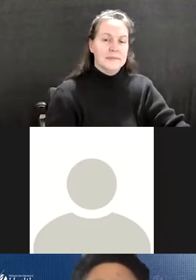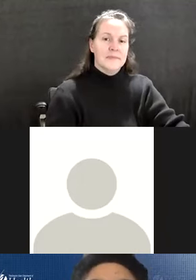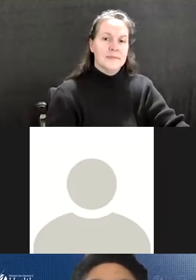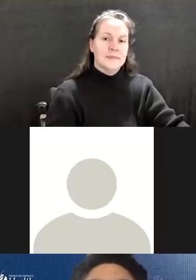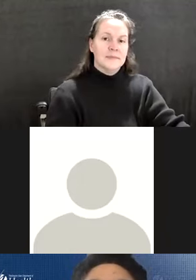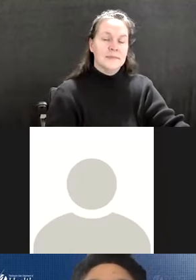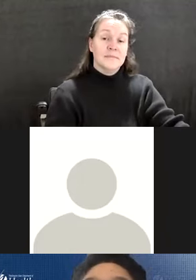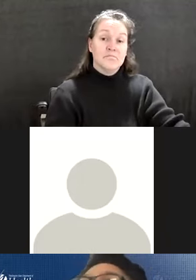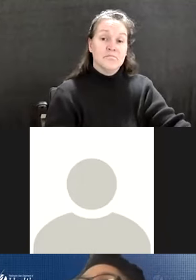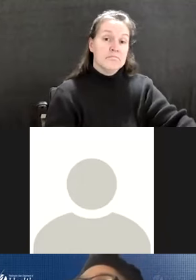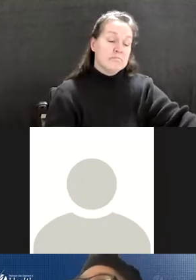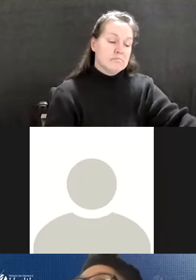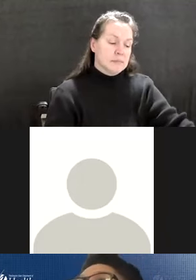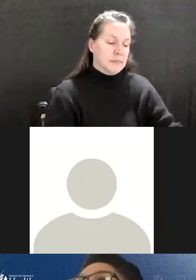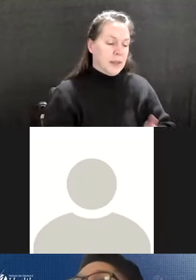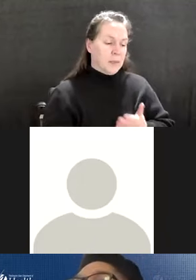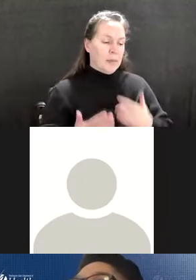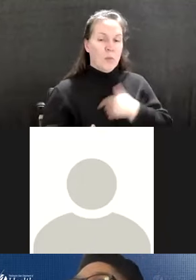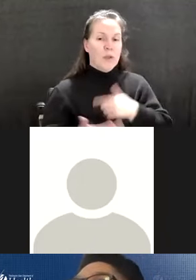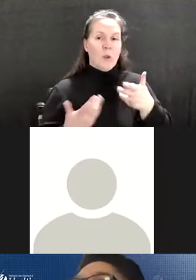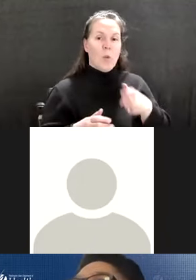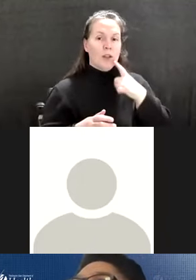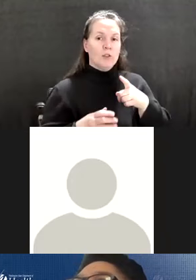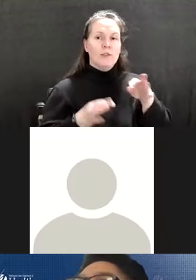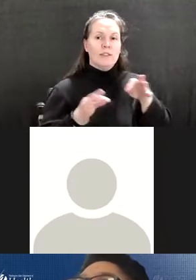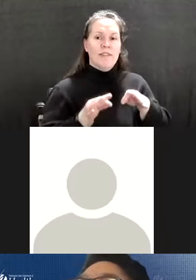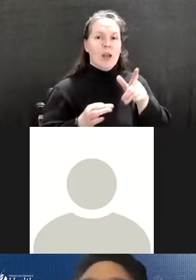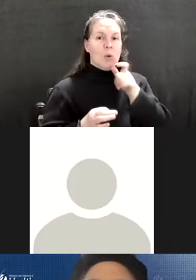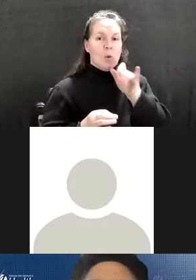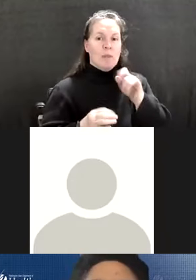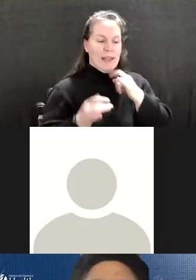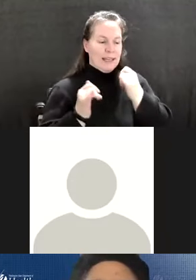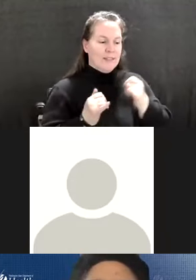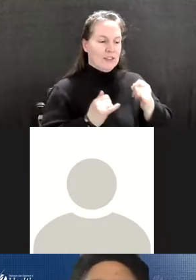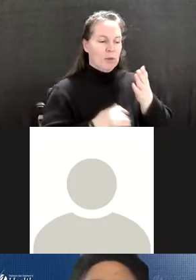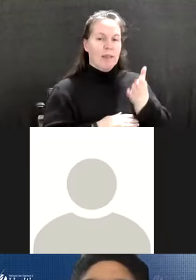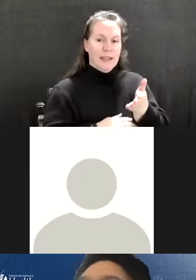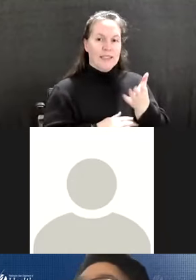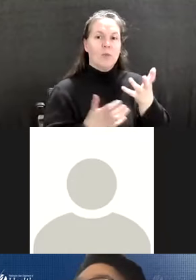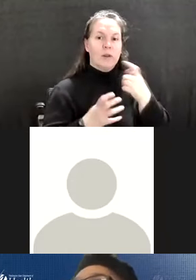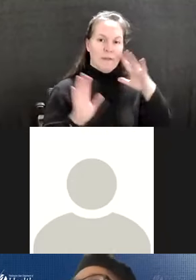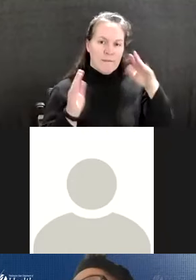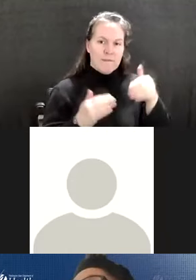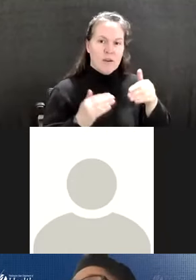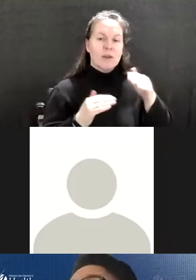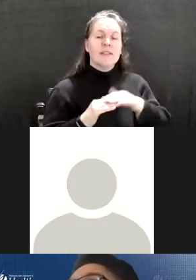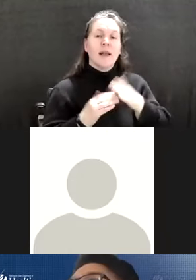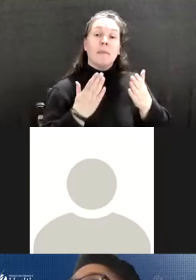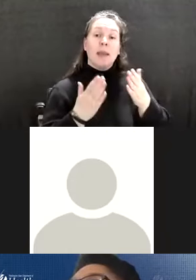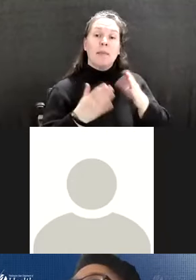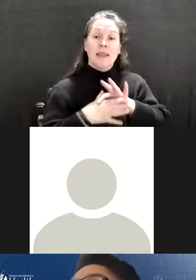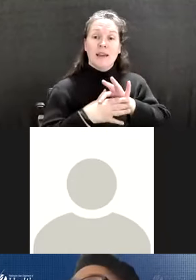Or maybe we don't want to define who that individual is. We want to focus on maybe the